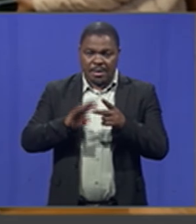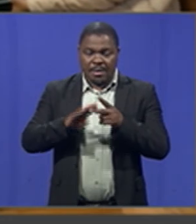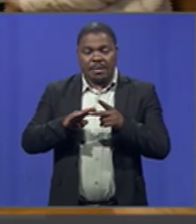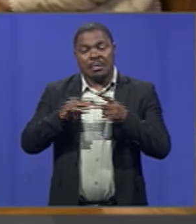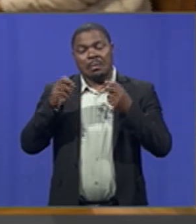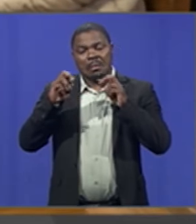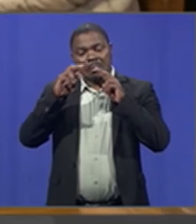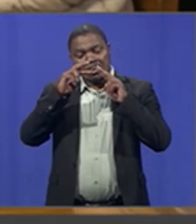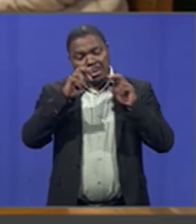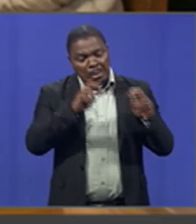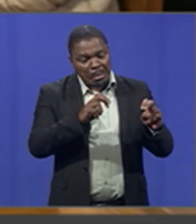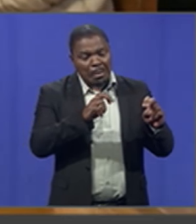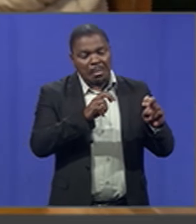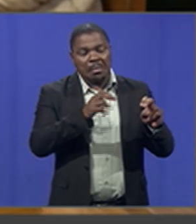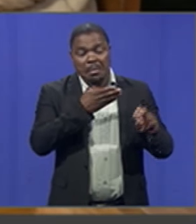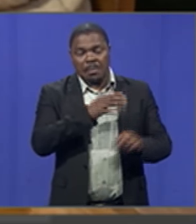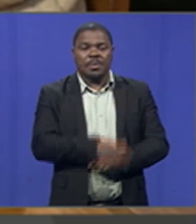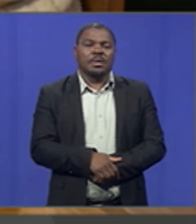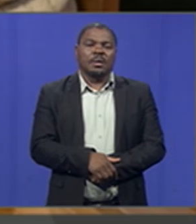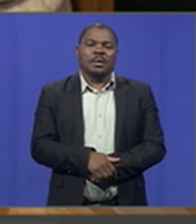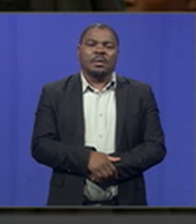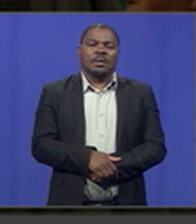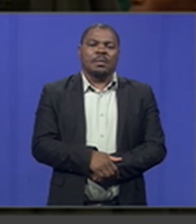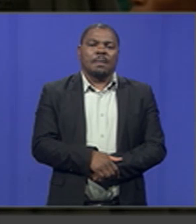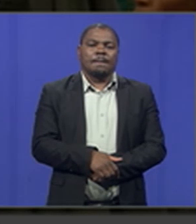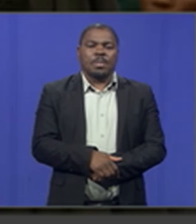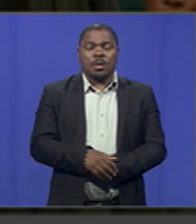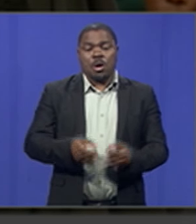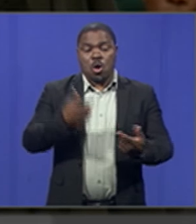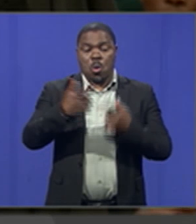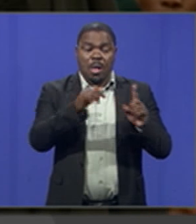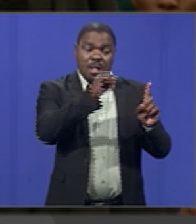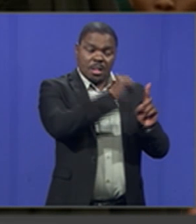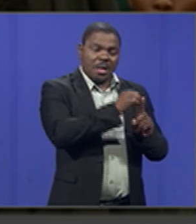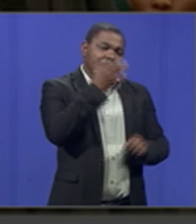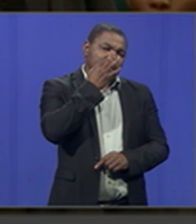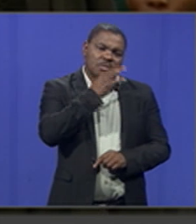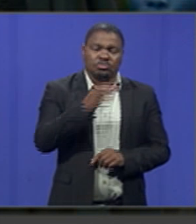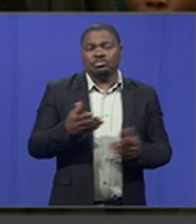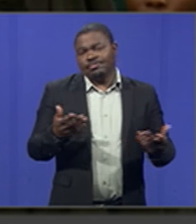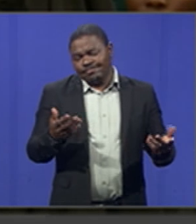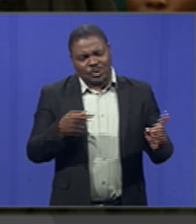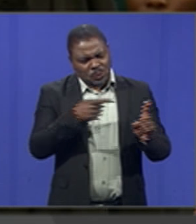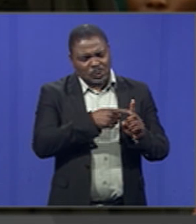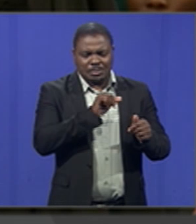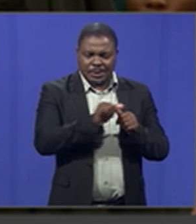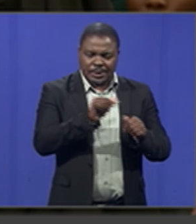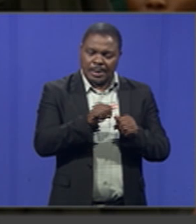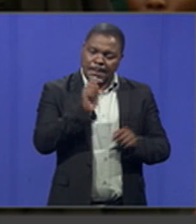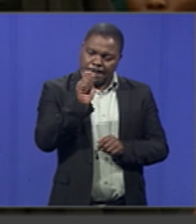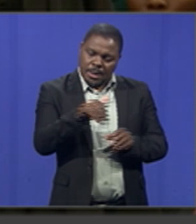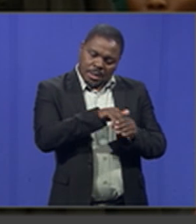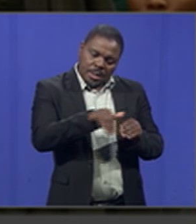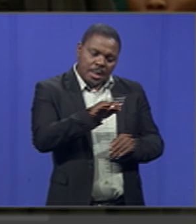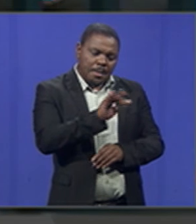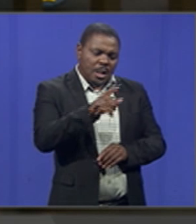investigation to unfold. Le fa go ntse jalo babueledi ba mmelaelwa ba gatelela gore o tshwanetse go rebolelwa beili ka